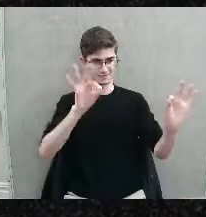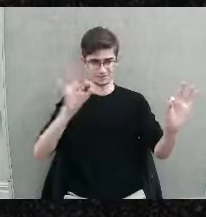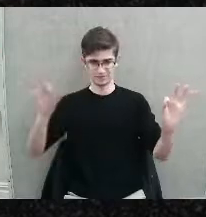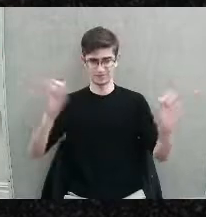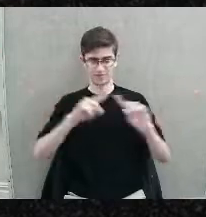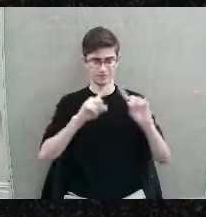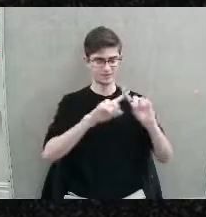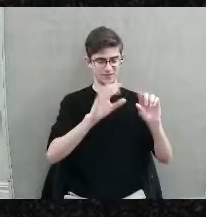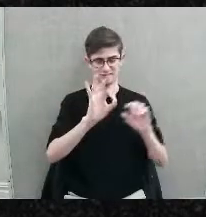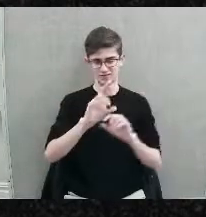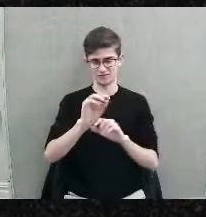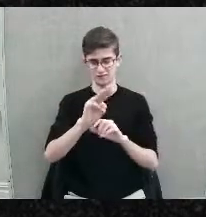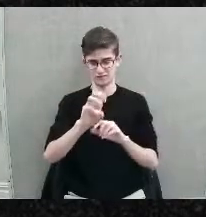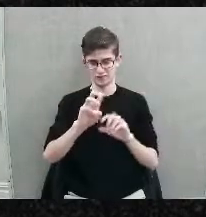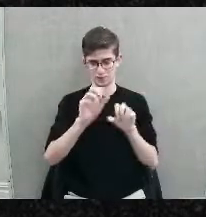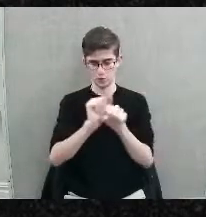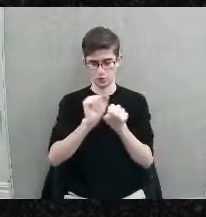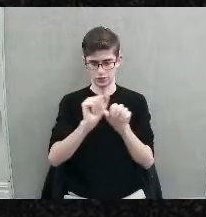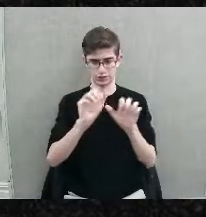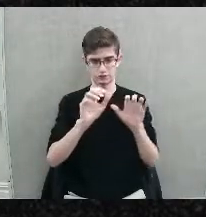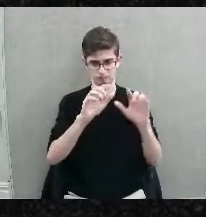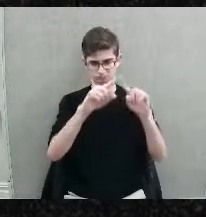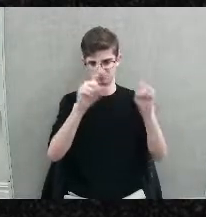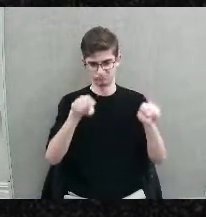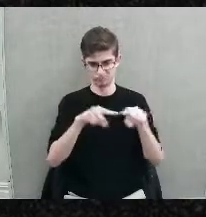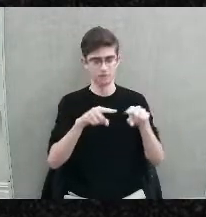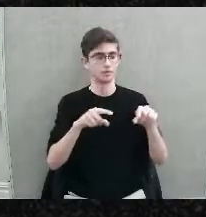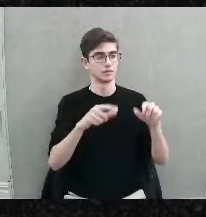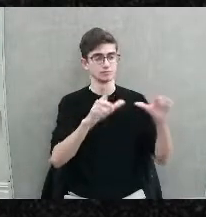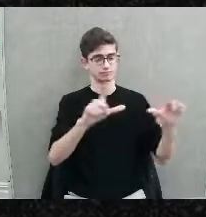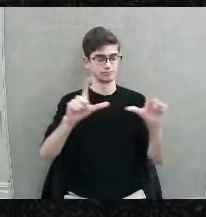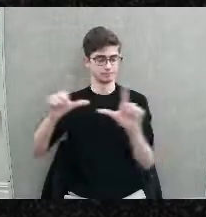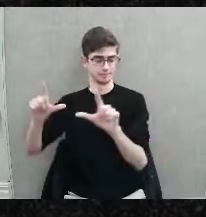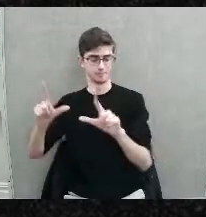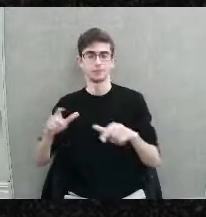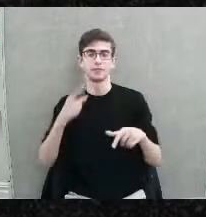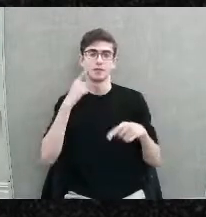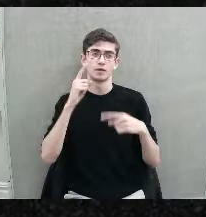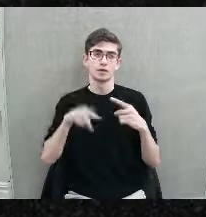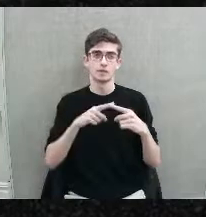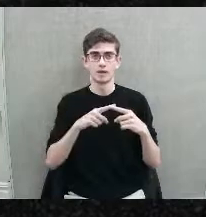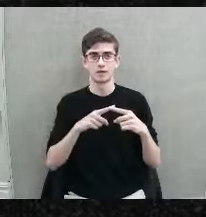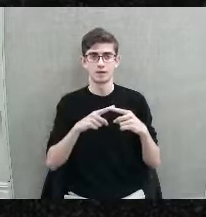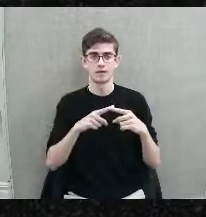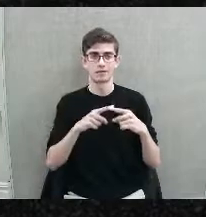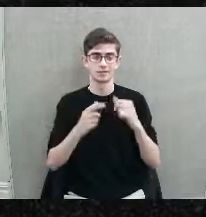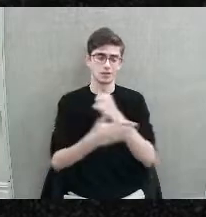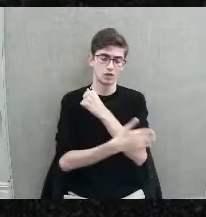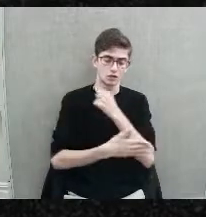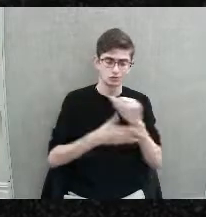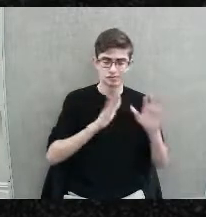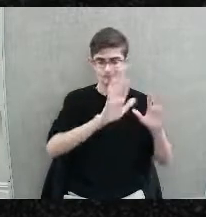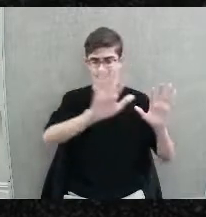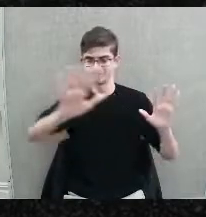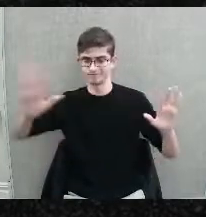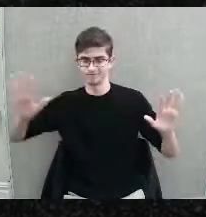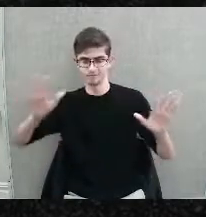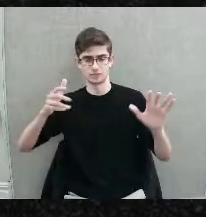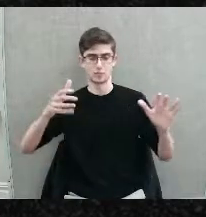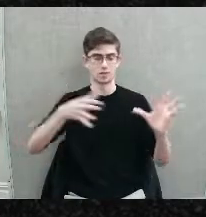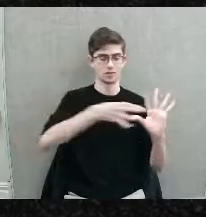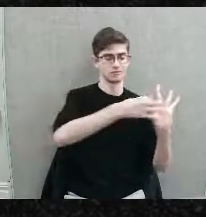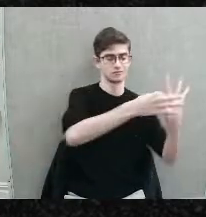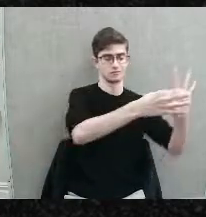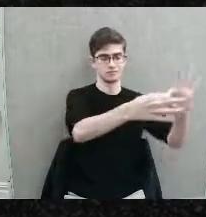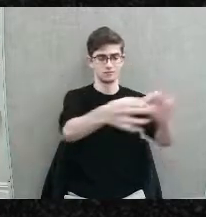frameworks that we were using. So we thought about the idea of a transversal politics in which we would draw